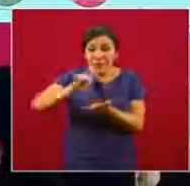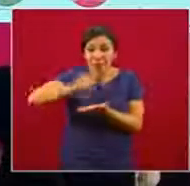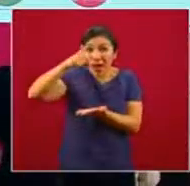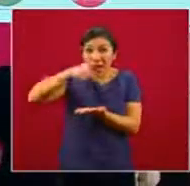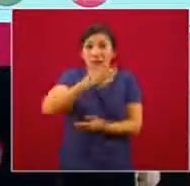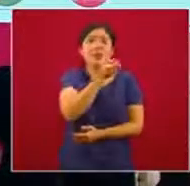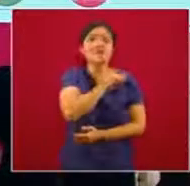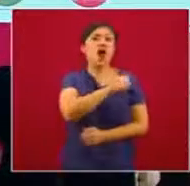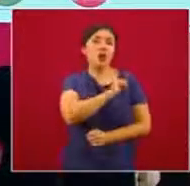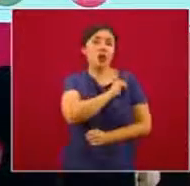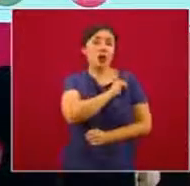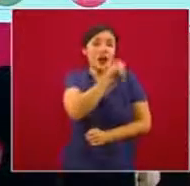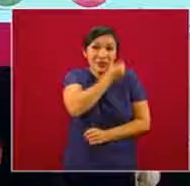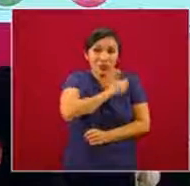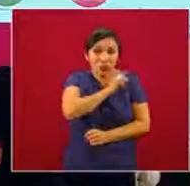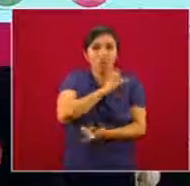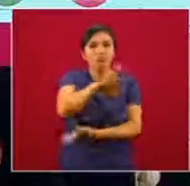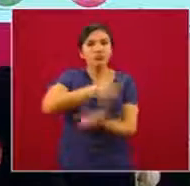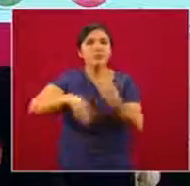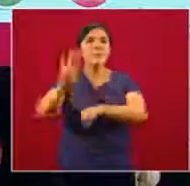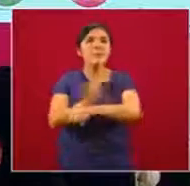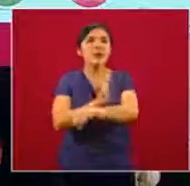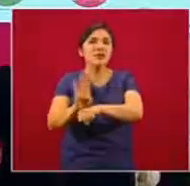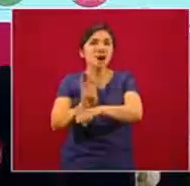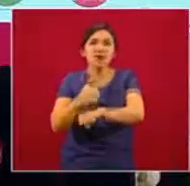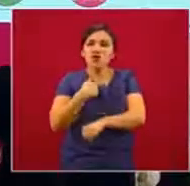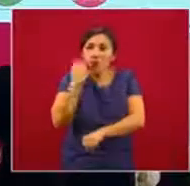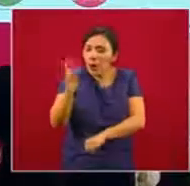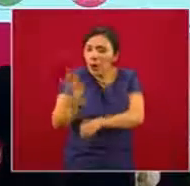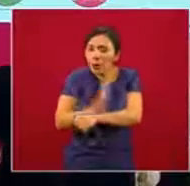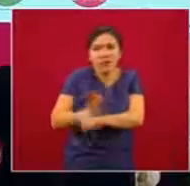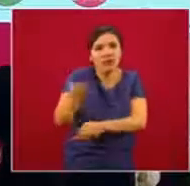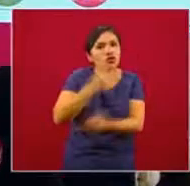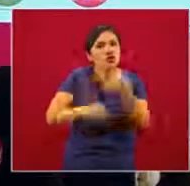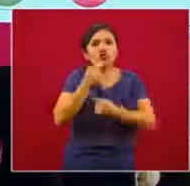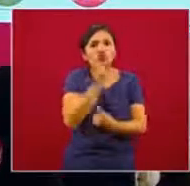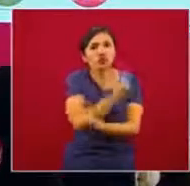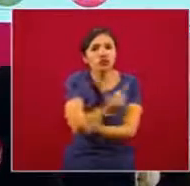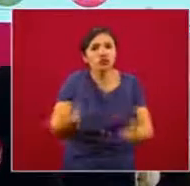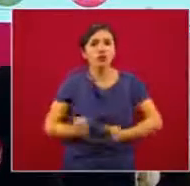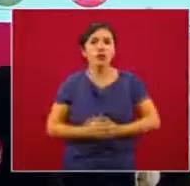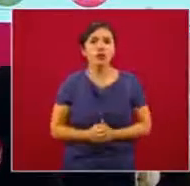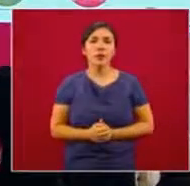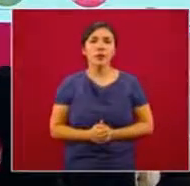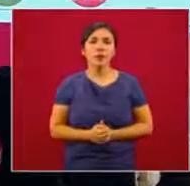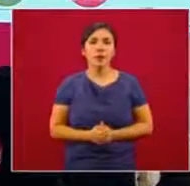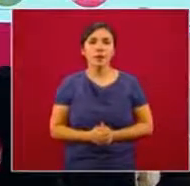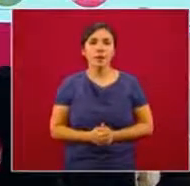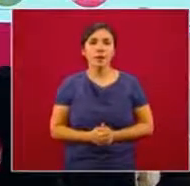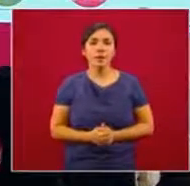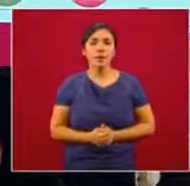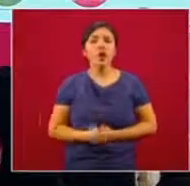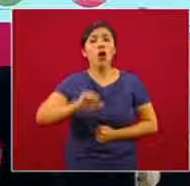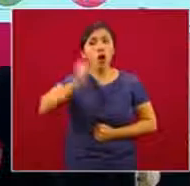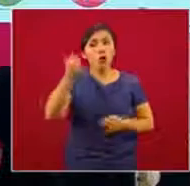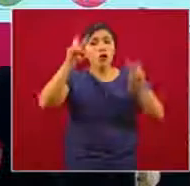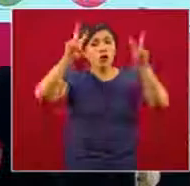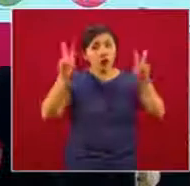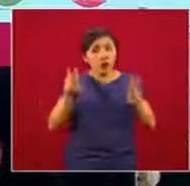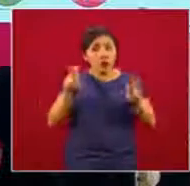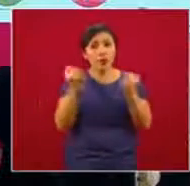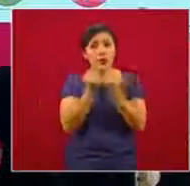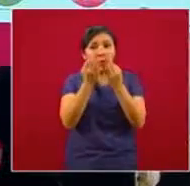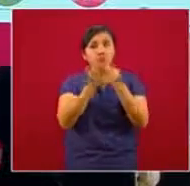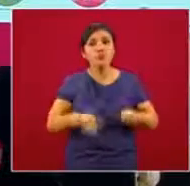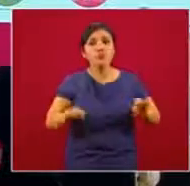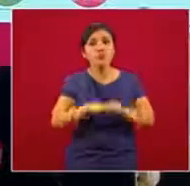healthy and clean environment, because hygiene is health and health is well-being, and we want the well-being of our children.